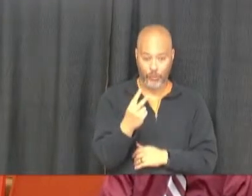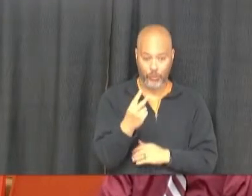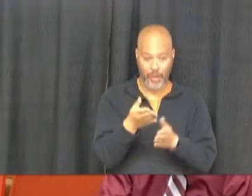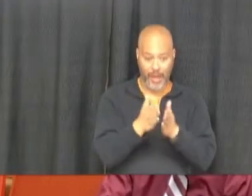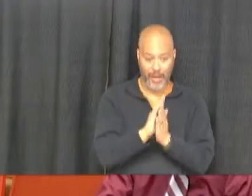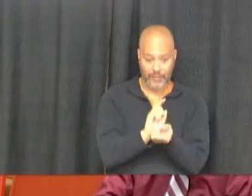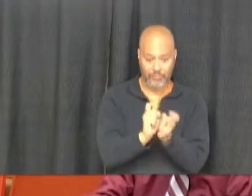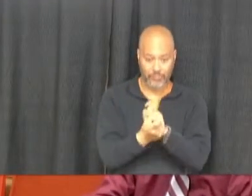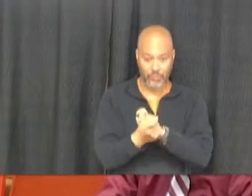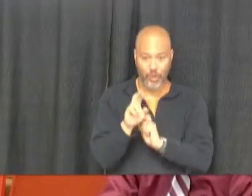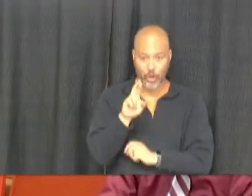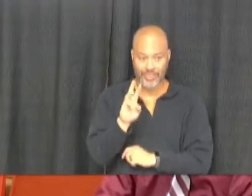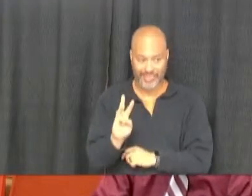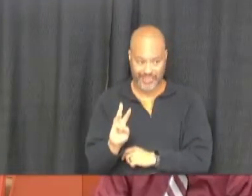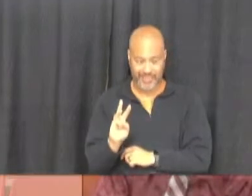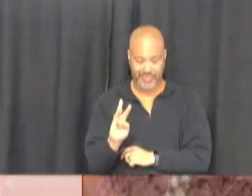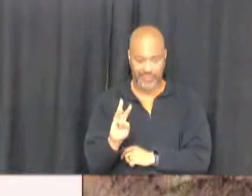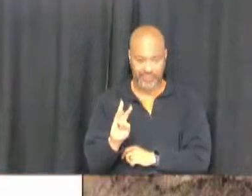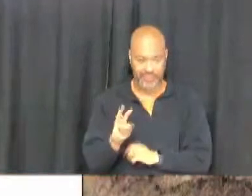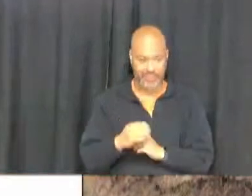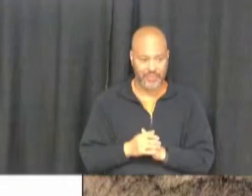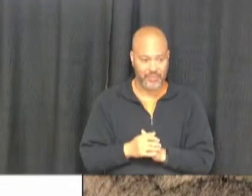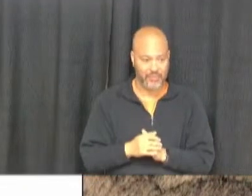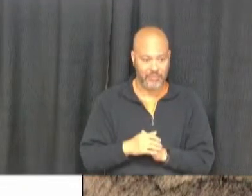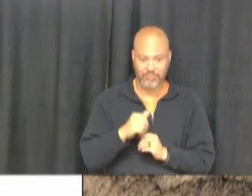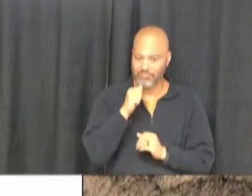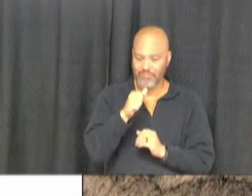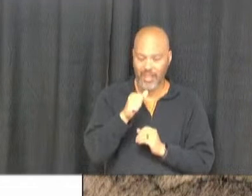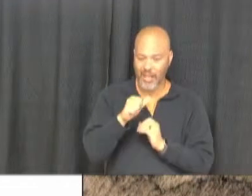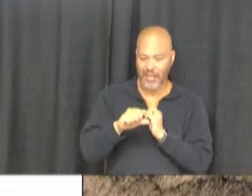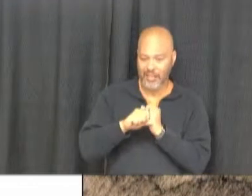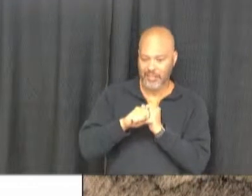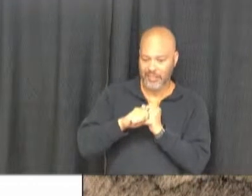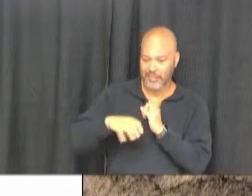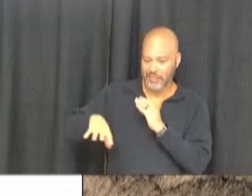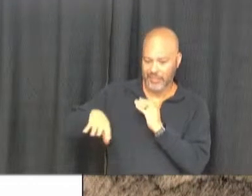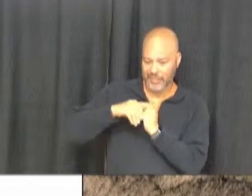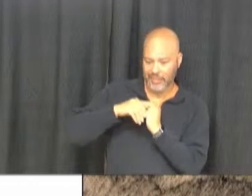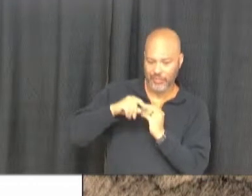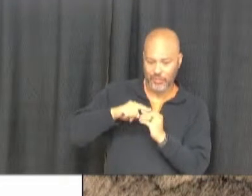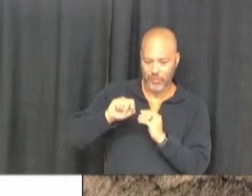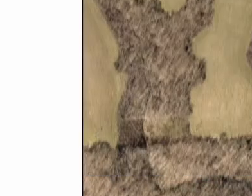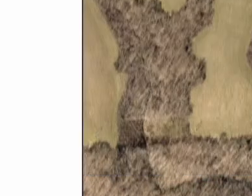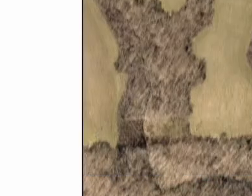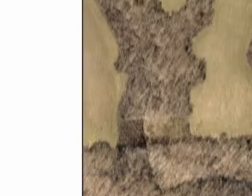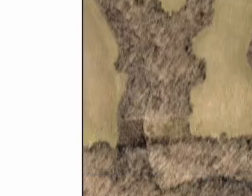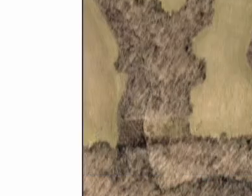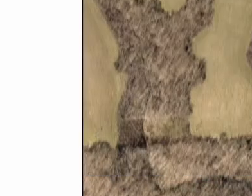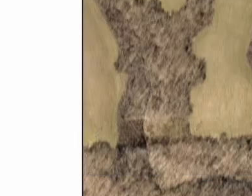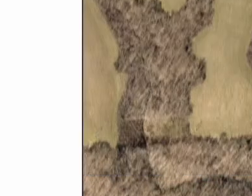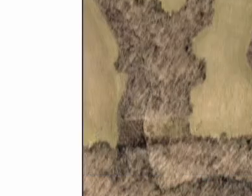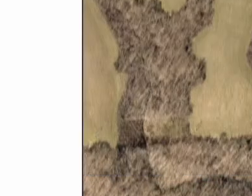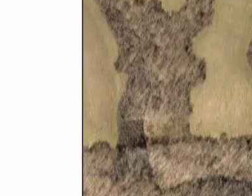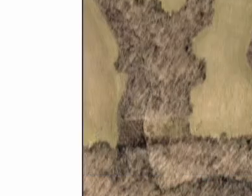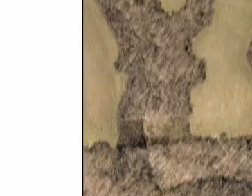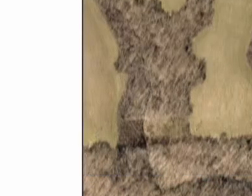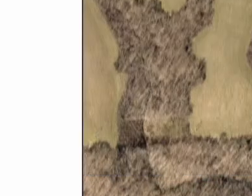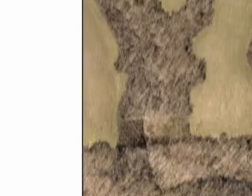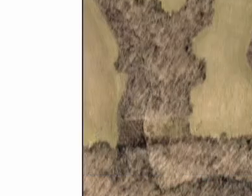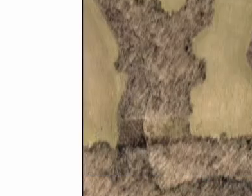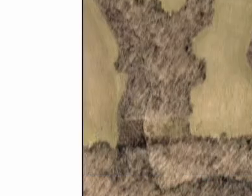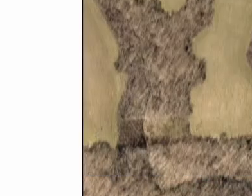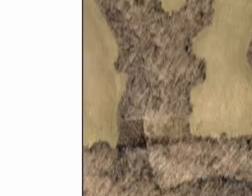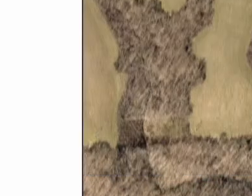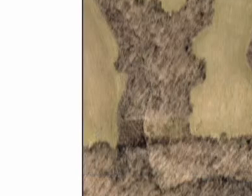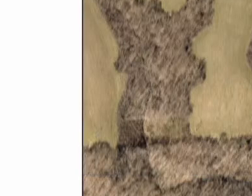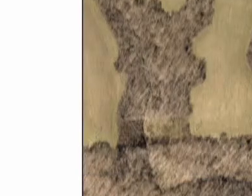and requesting to go to R6. It is not an extension of the zoning classification. It is on the south frontage of Laura